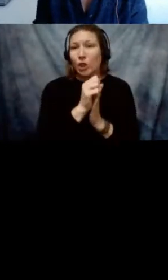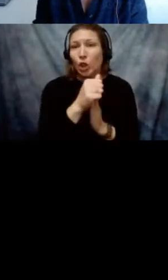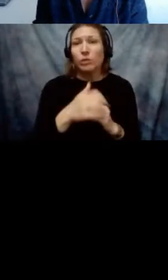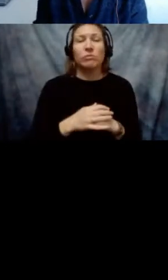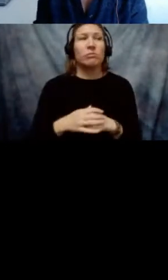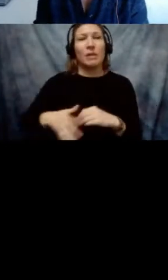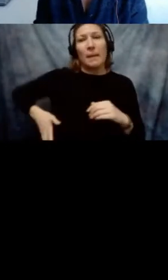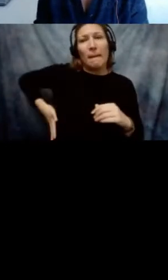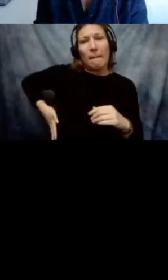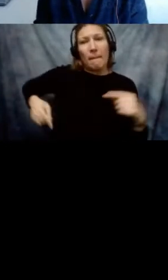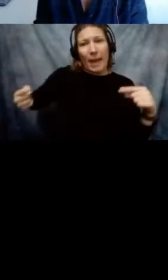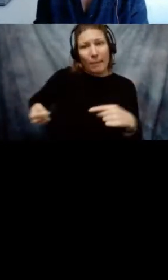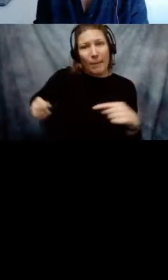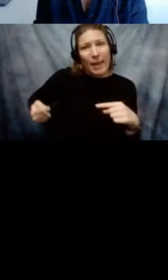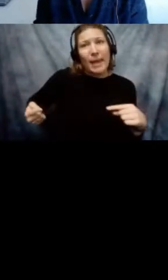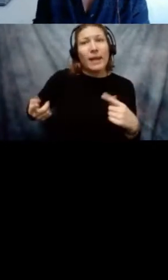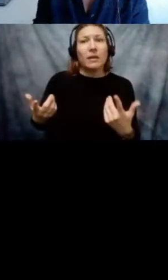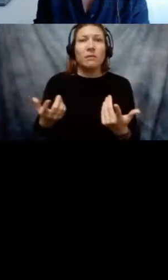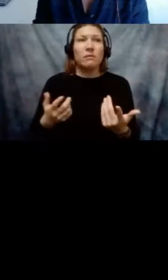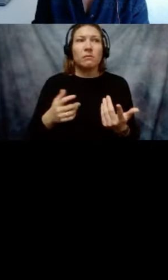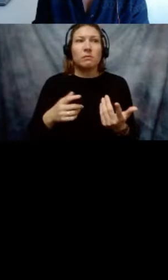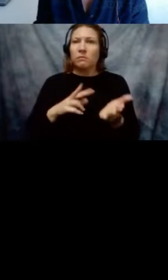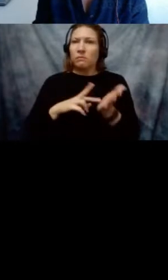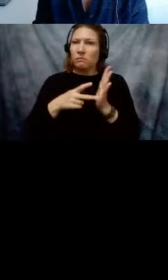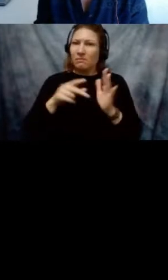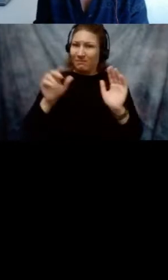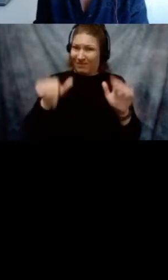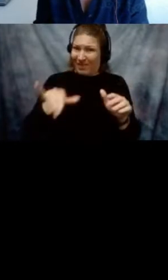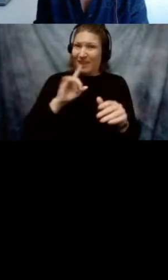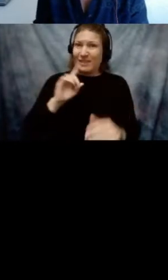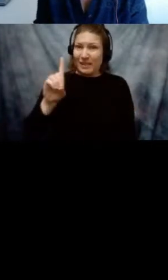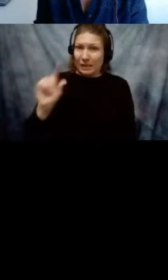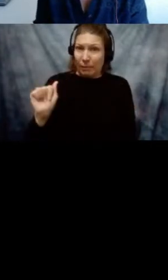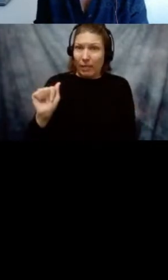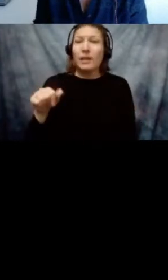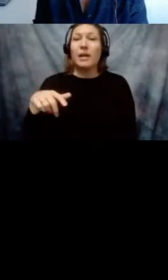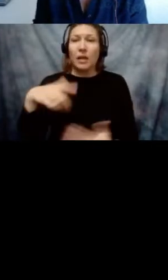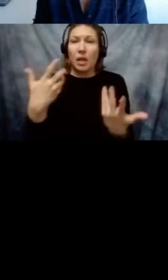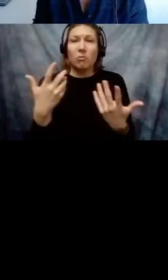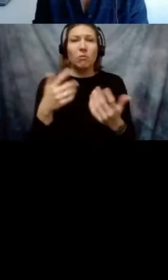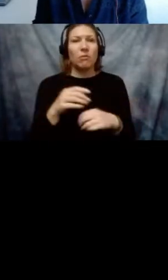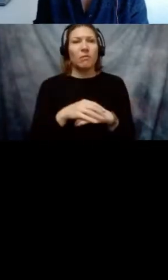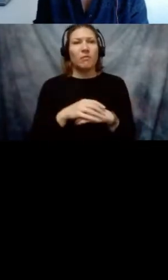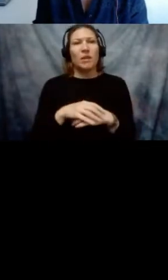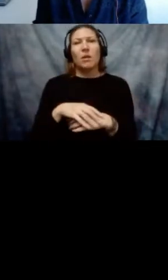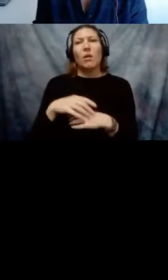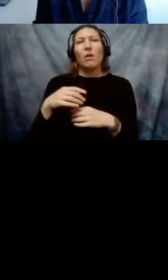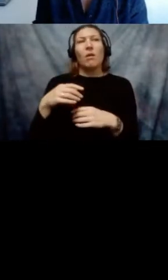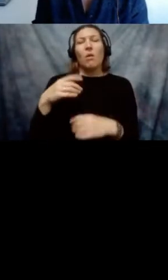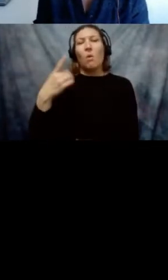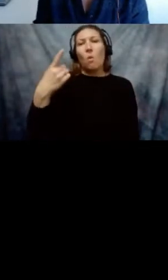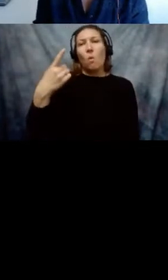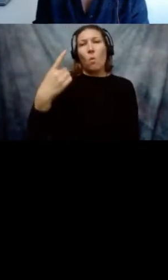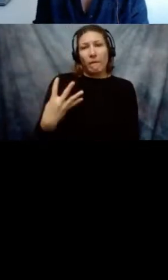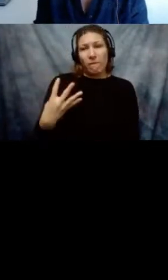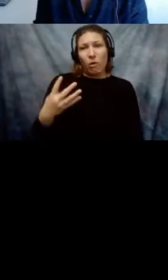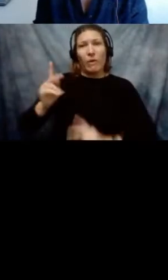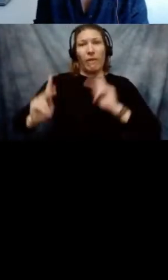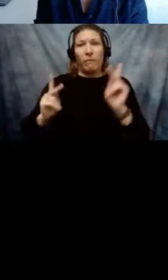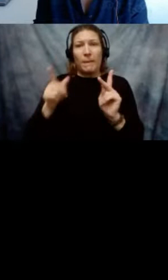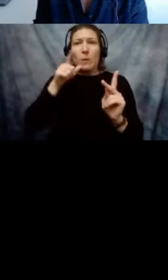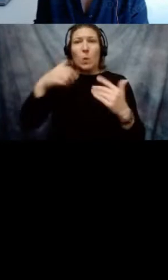become disabled at work. In fact, according to Microlink, 1 in 4 people who become disabled do so whilst